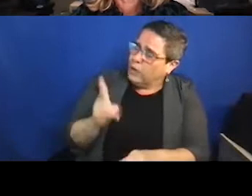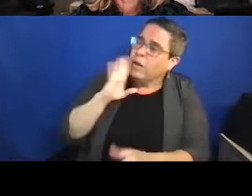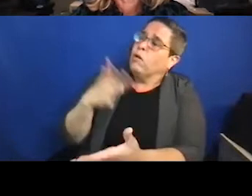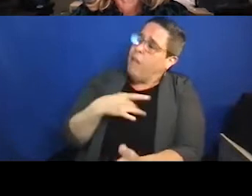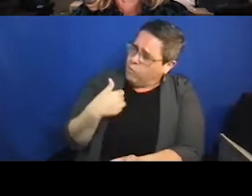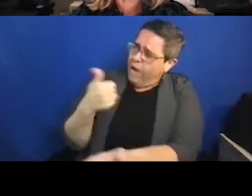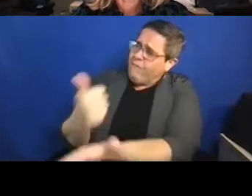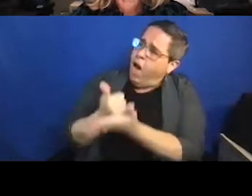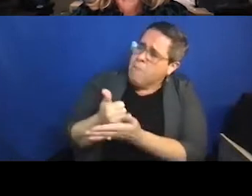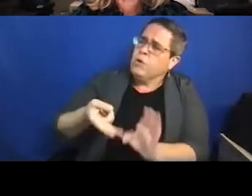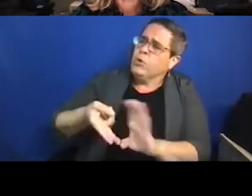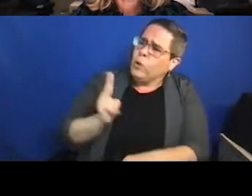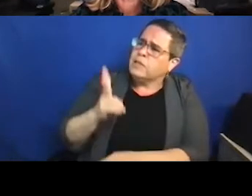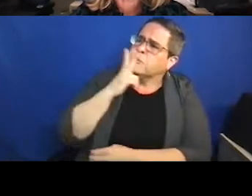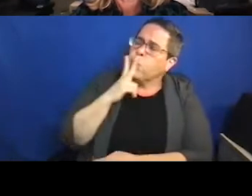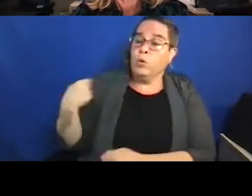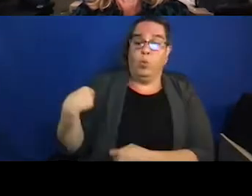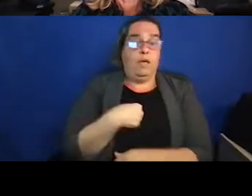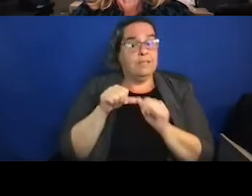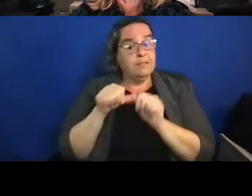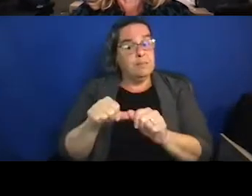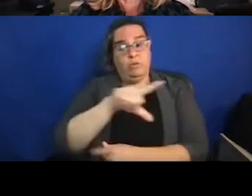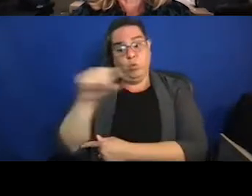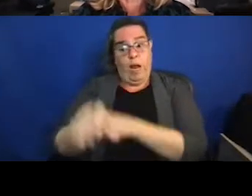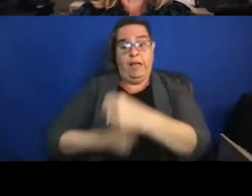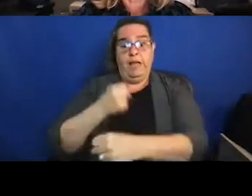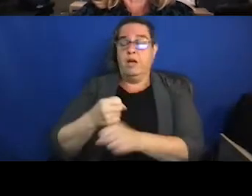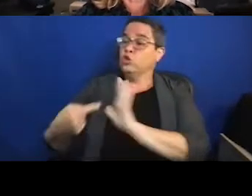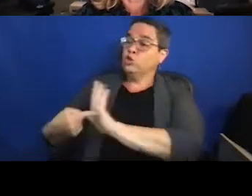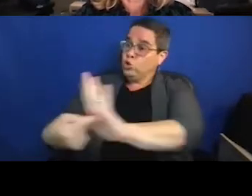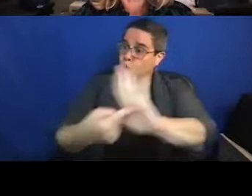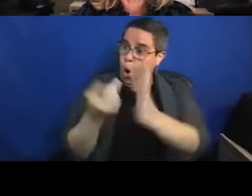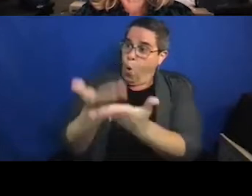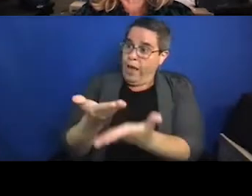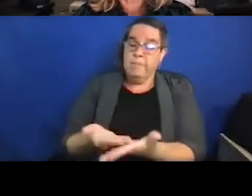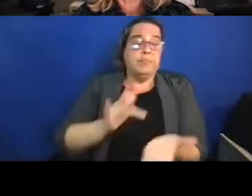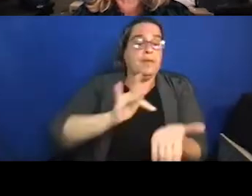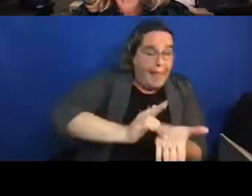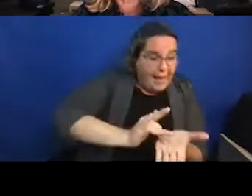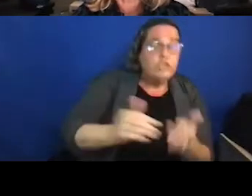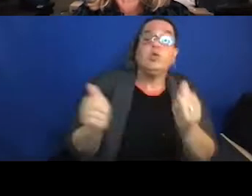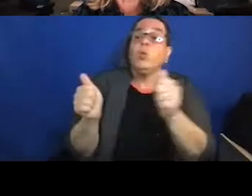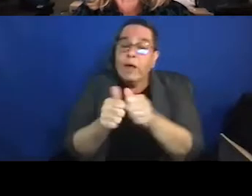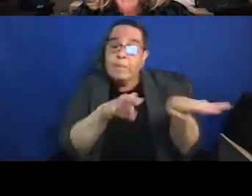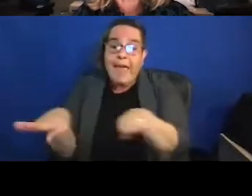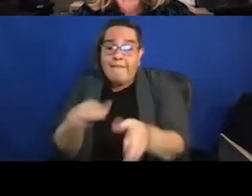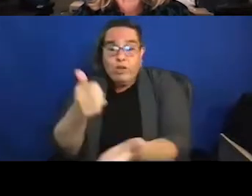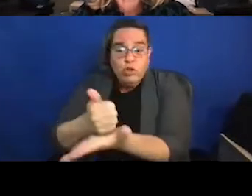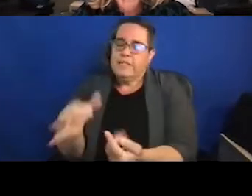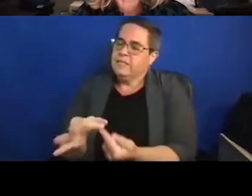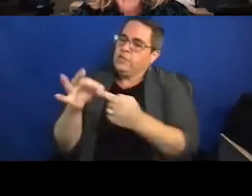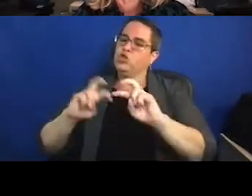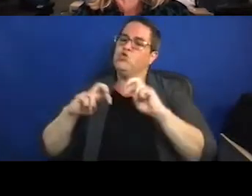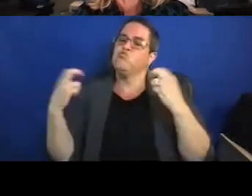spent now about 20 years showing that medications plus behavioral treatment, particularly group treatment that Dr. Cather